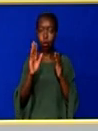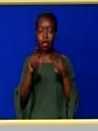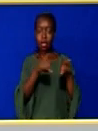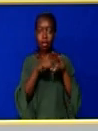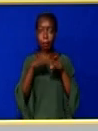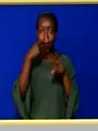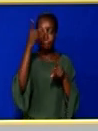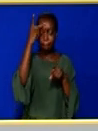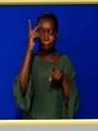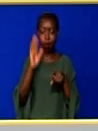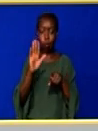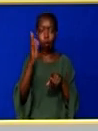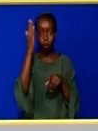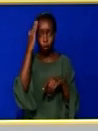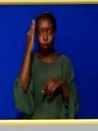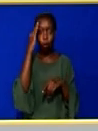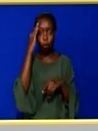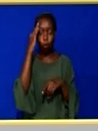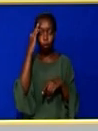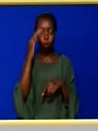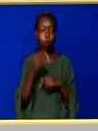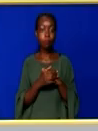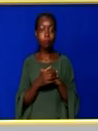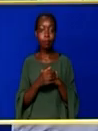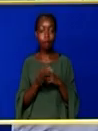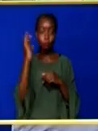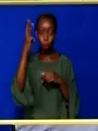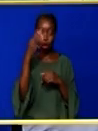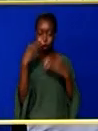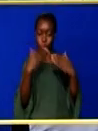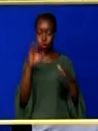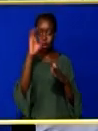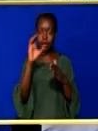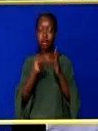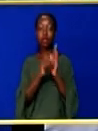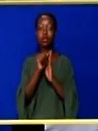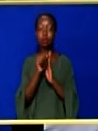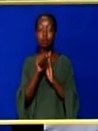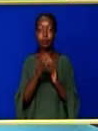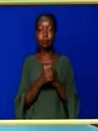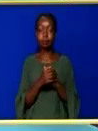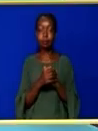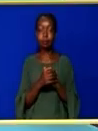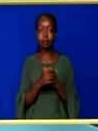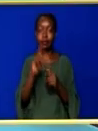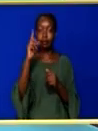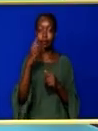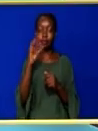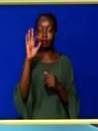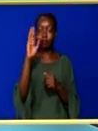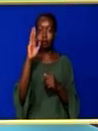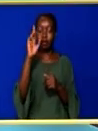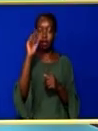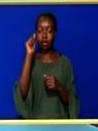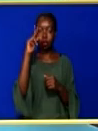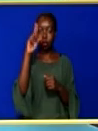are known, they can now revoke it. Hey. So the first one, fraud. The second one, somebody